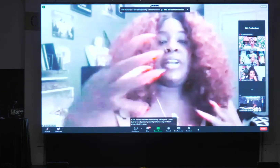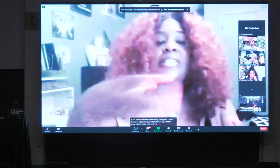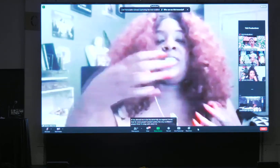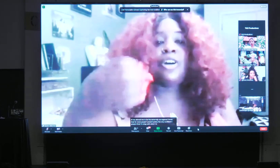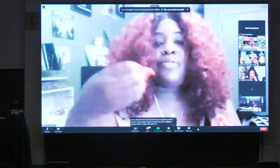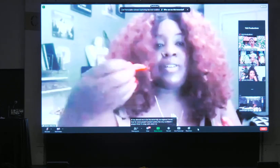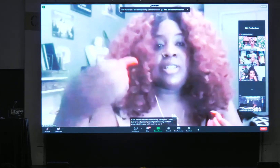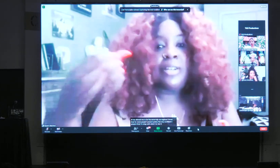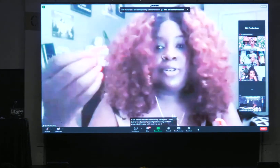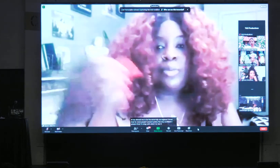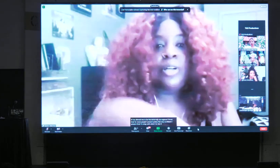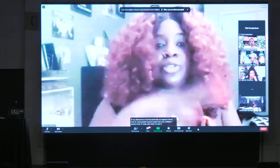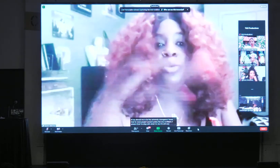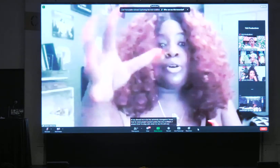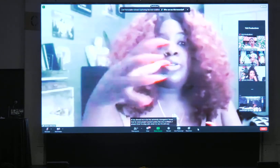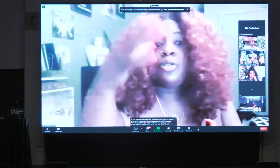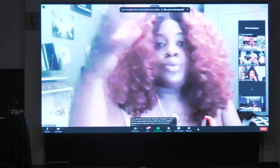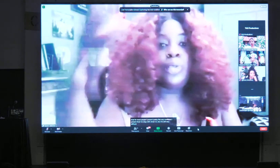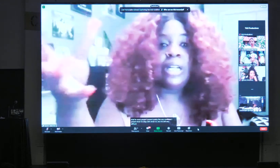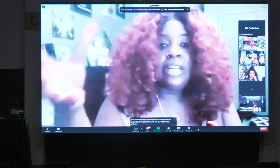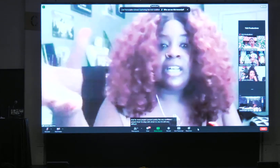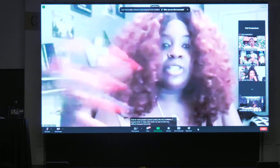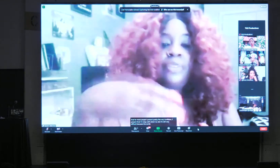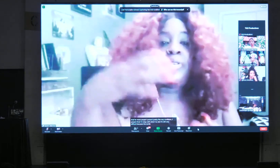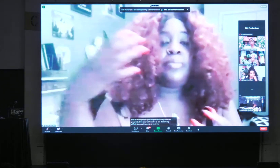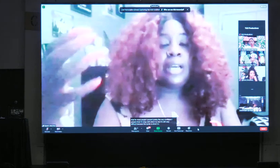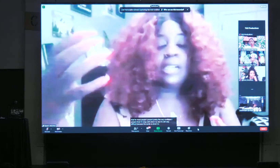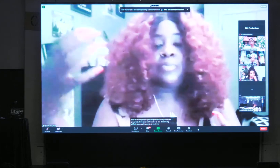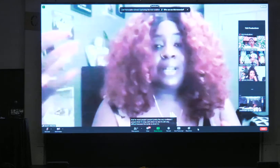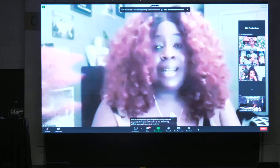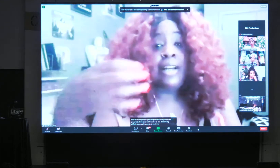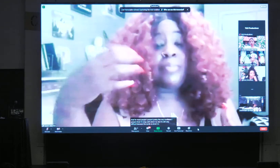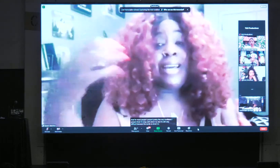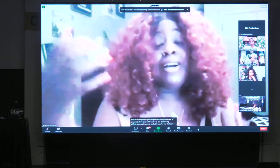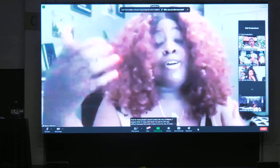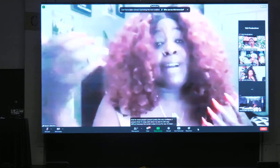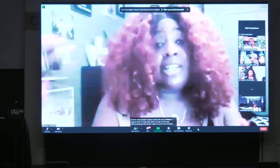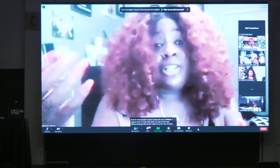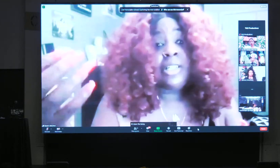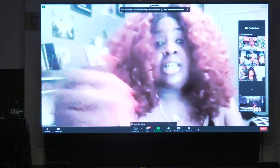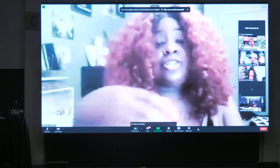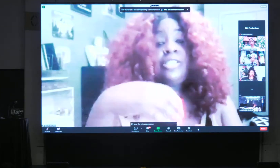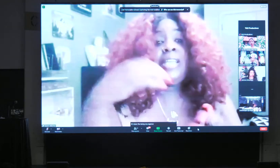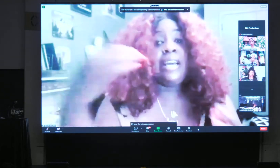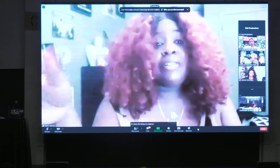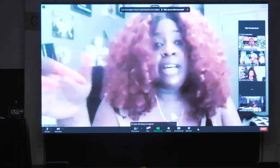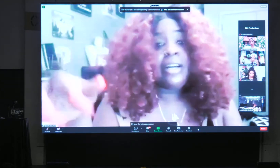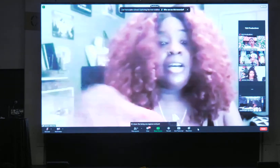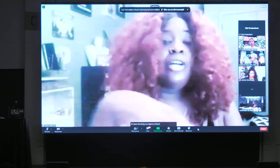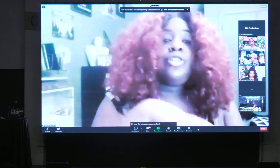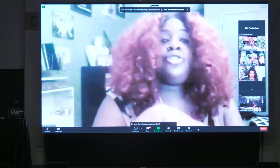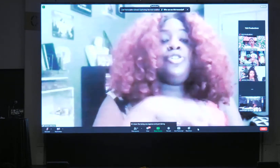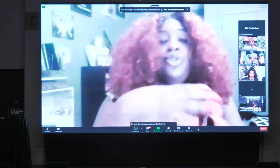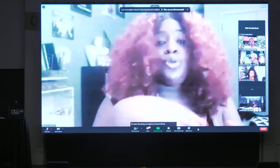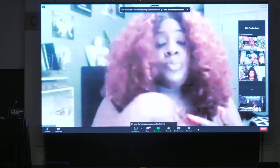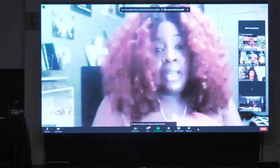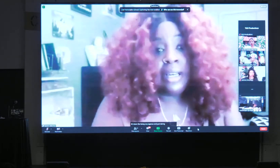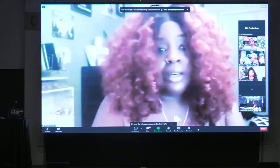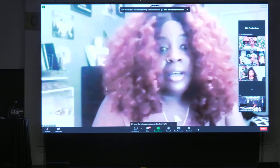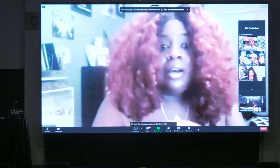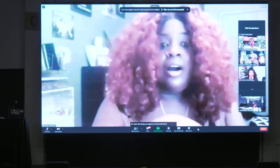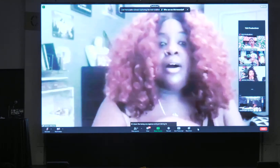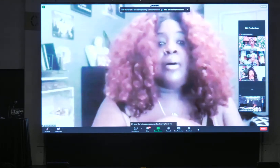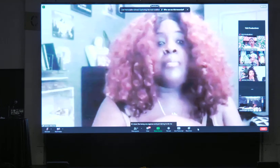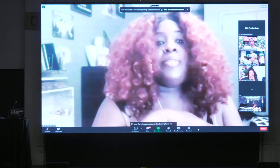but it's still very difficult because the world is what it is. So for me, it's been like being courageous and just daring to do